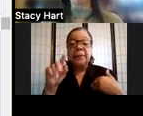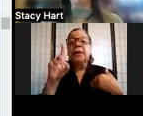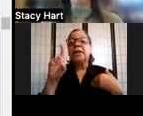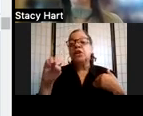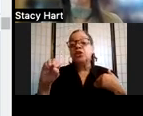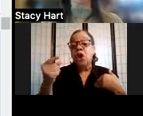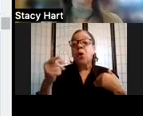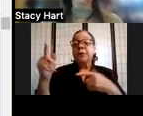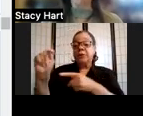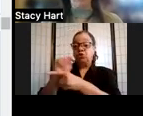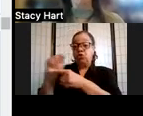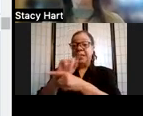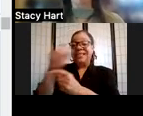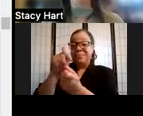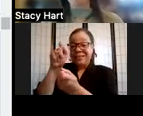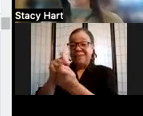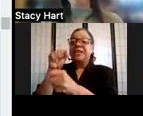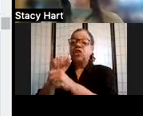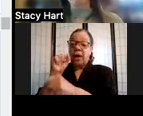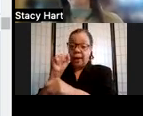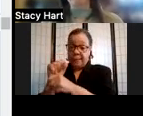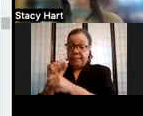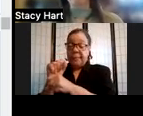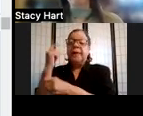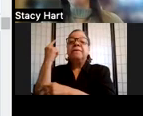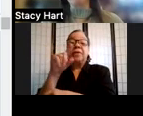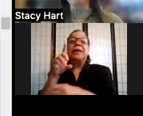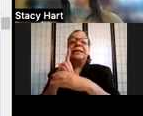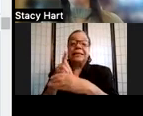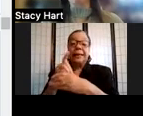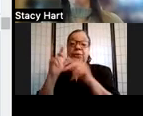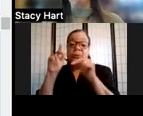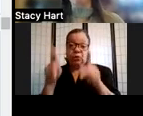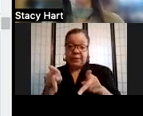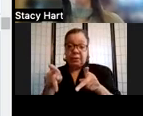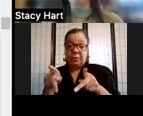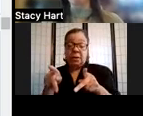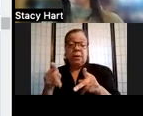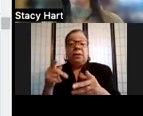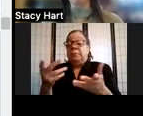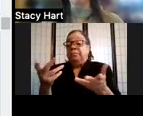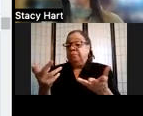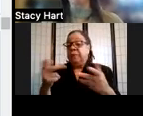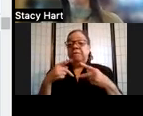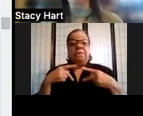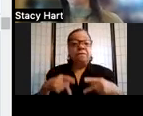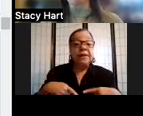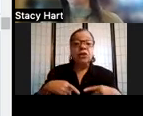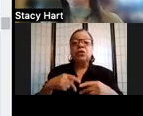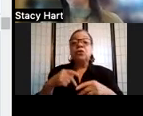is trained to do work or task for a person with a disability, whether that's physical,